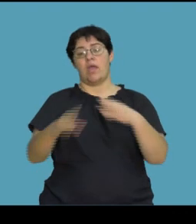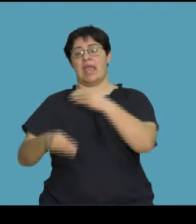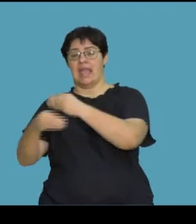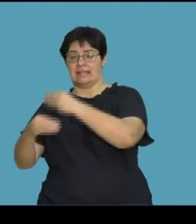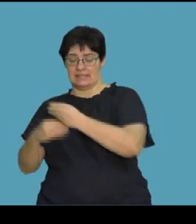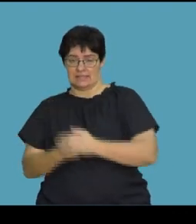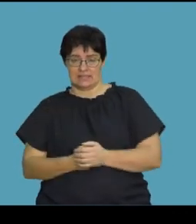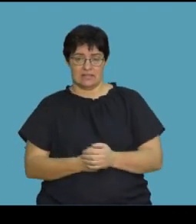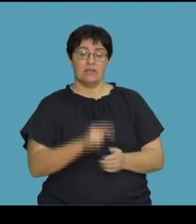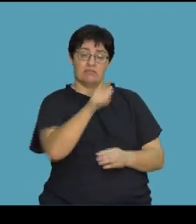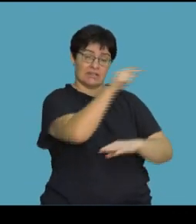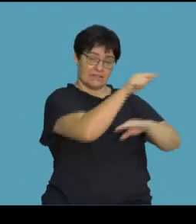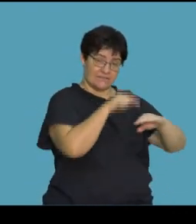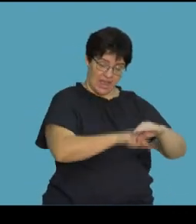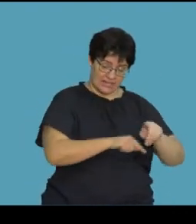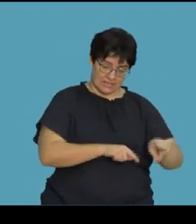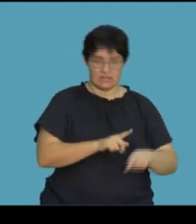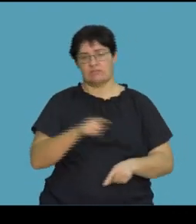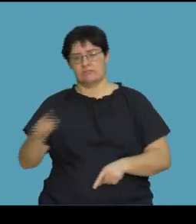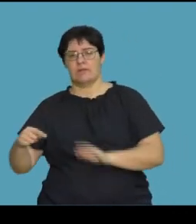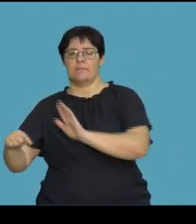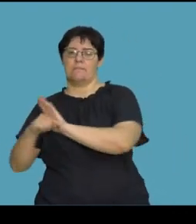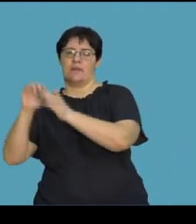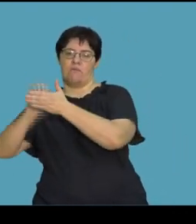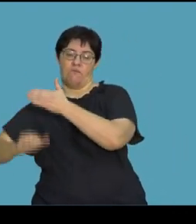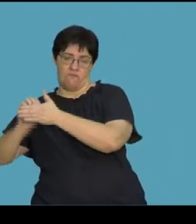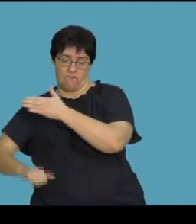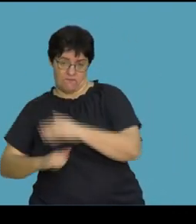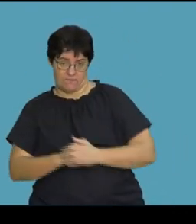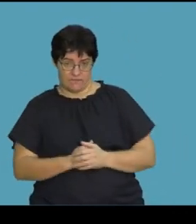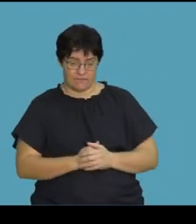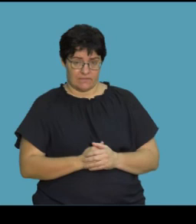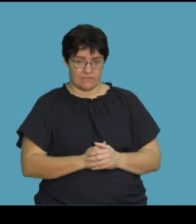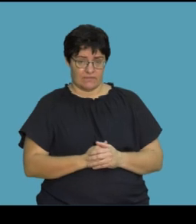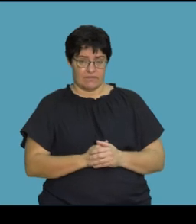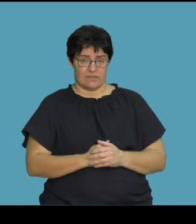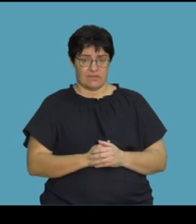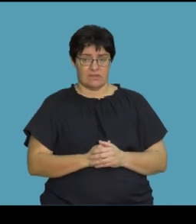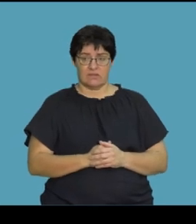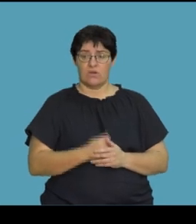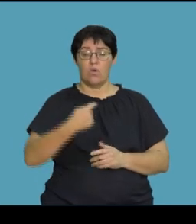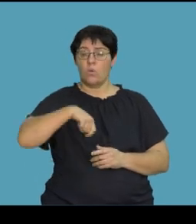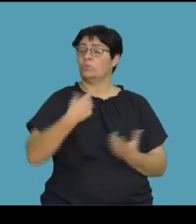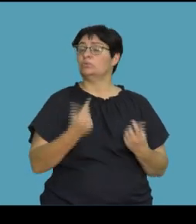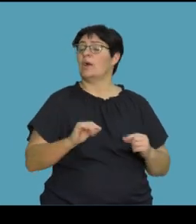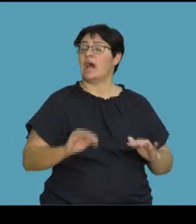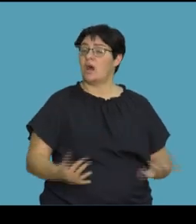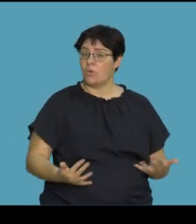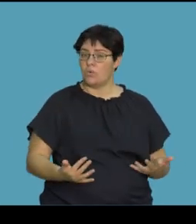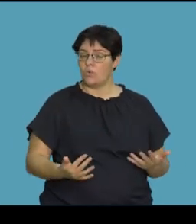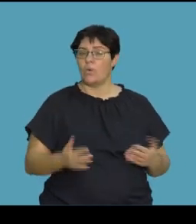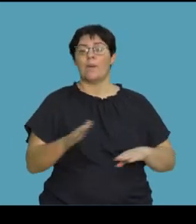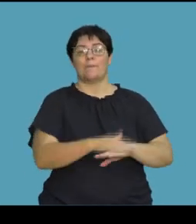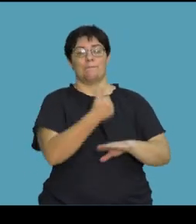we add the exponents. When we are dividing, we subtract the exponents. But for us to do